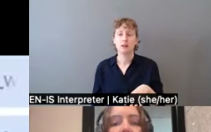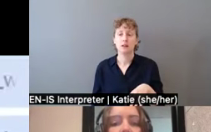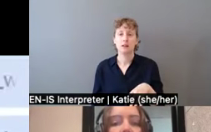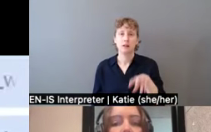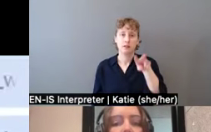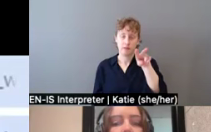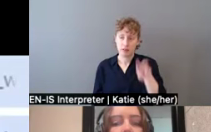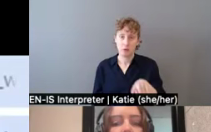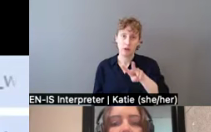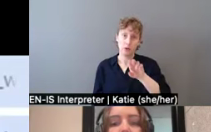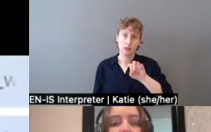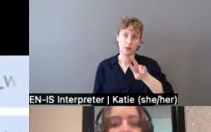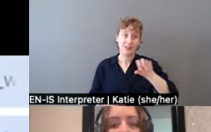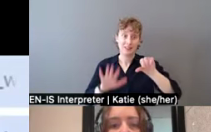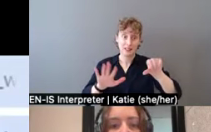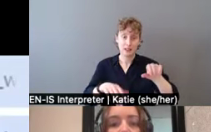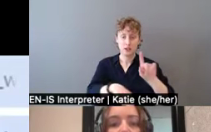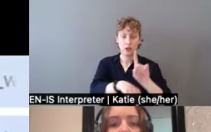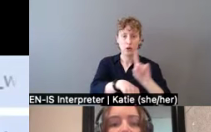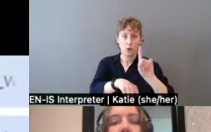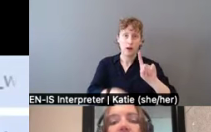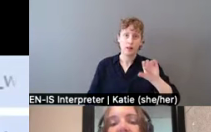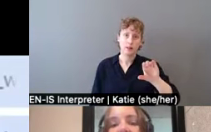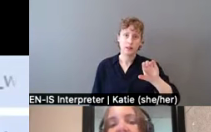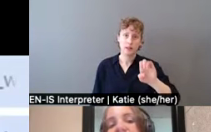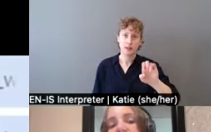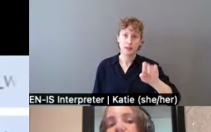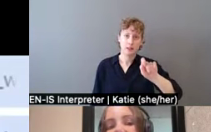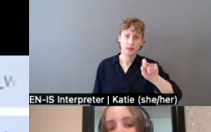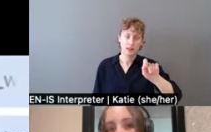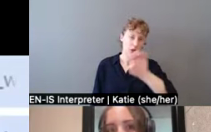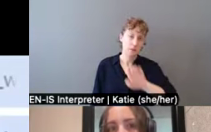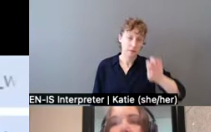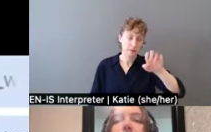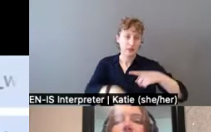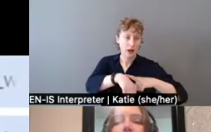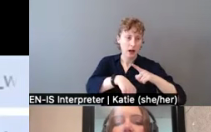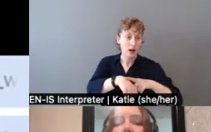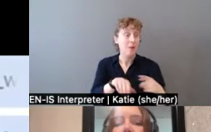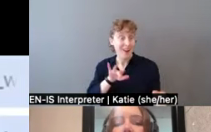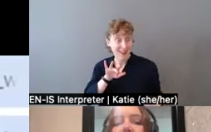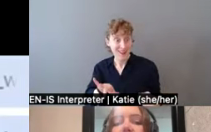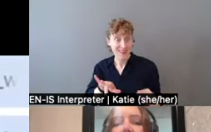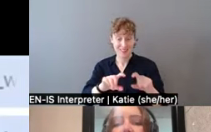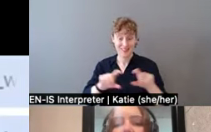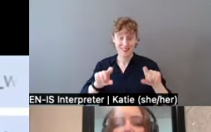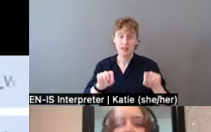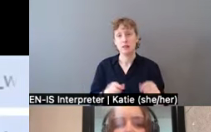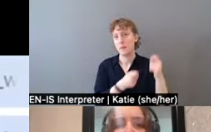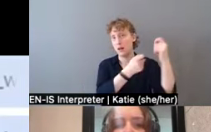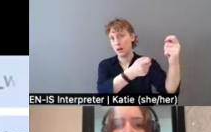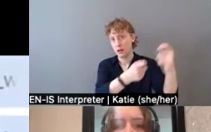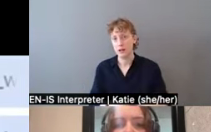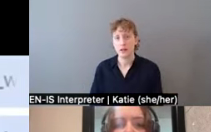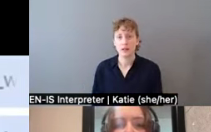at 1 p.m. Central European time, and then here you can apply. So this is the way